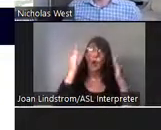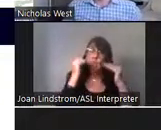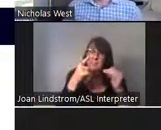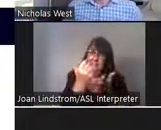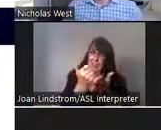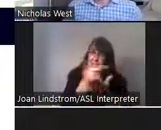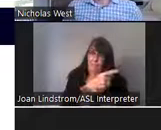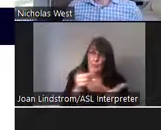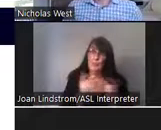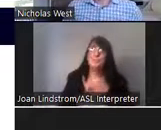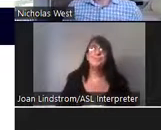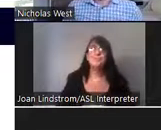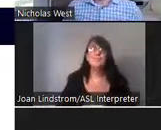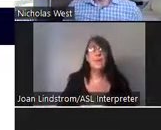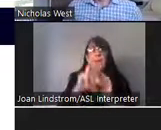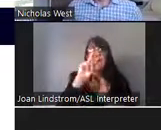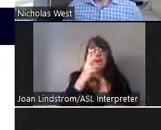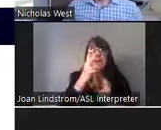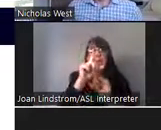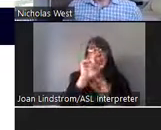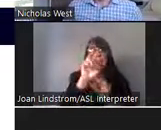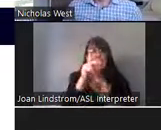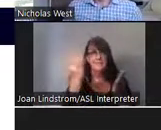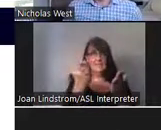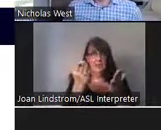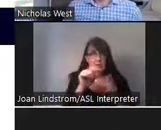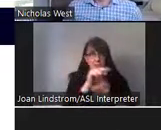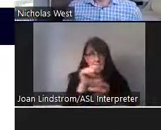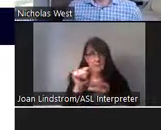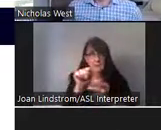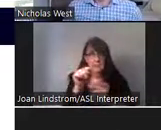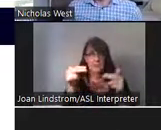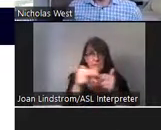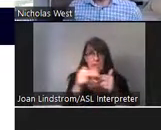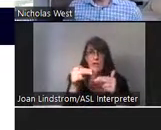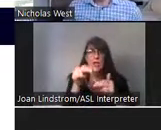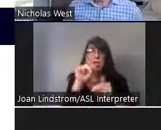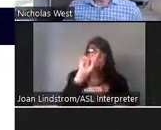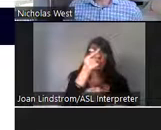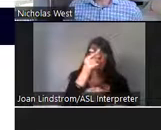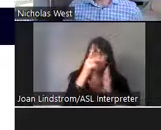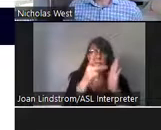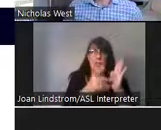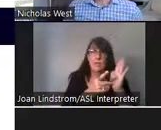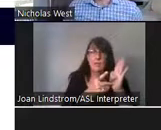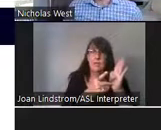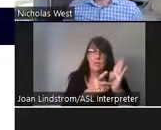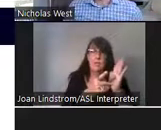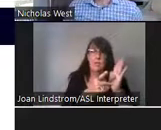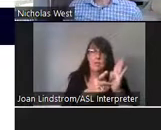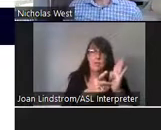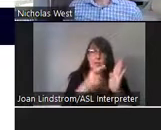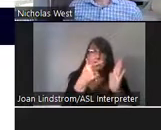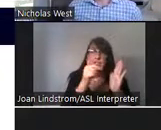helpful. There's a couple of links here on the slide. The first policy is the